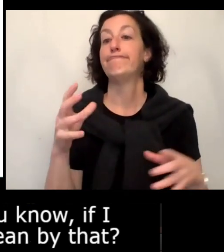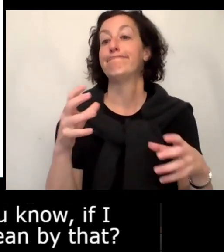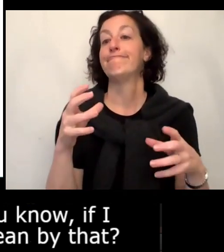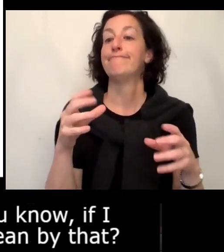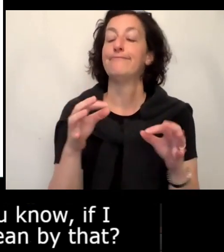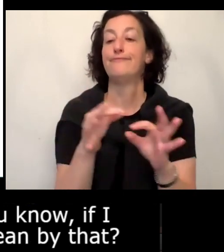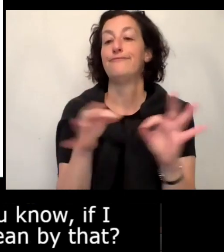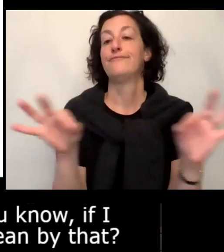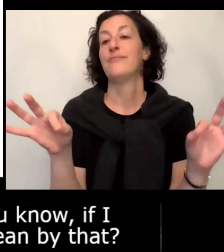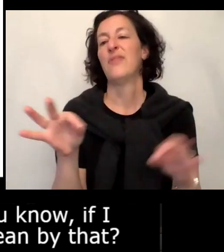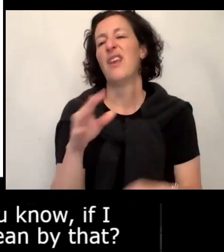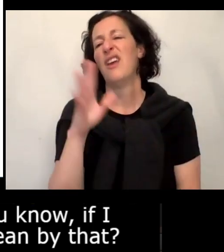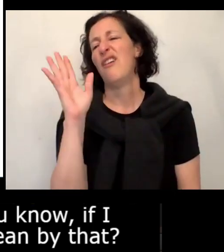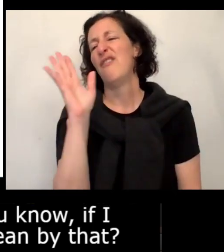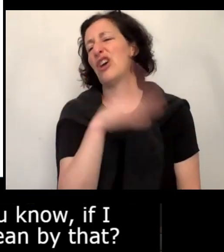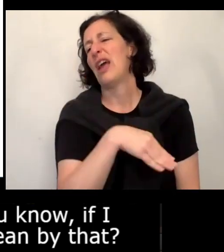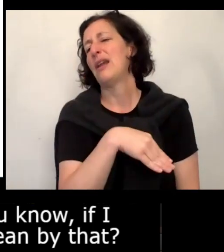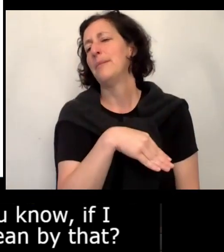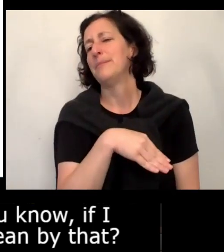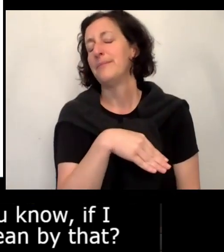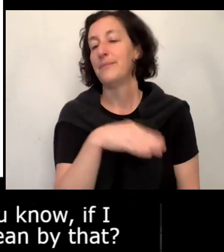most won't.